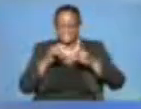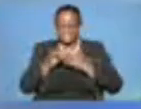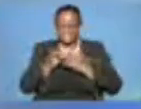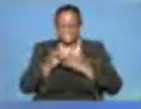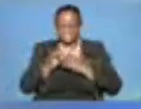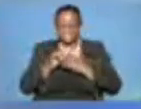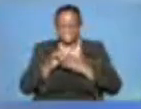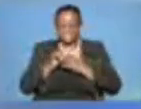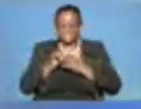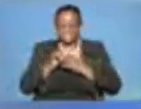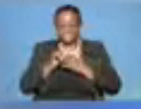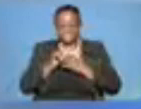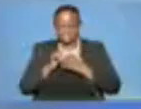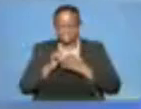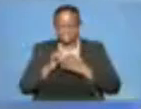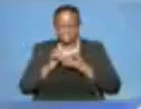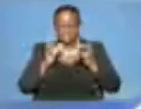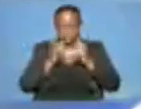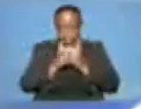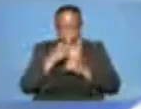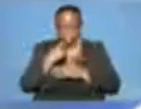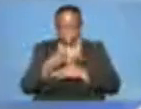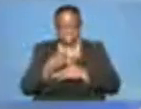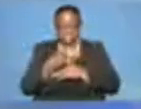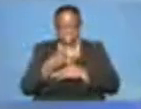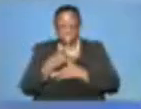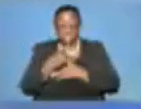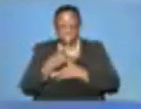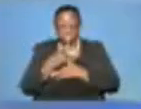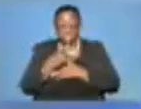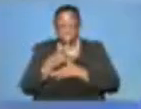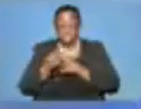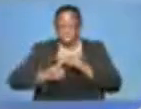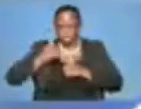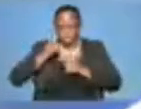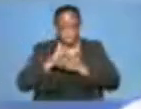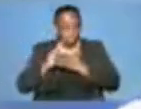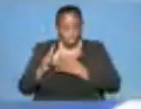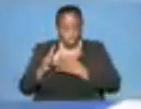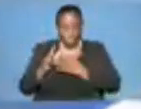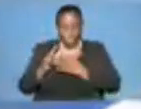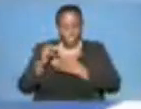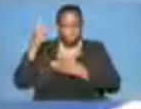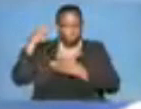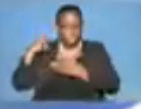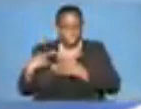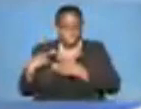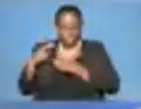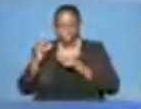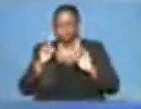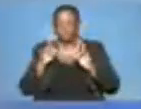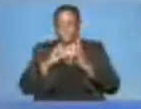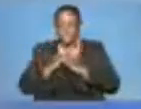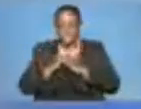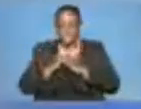meet. And with that being said, it's like almost every Rasta, you could almost do that too. And many of us have